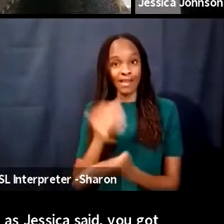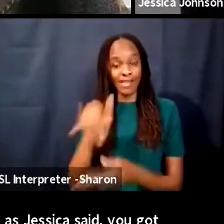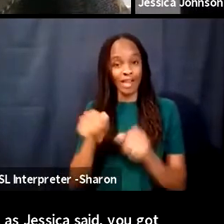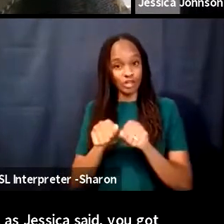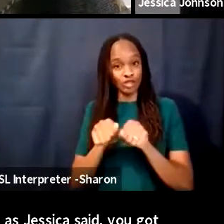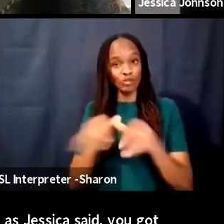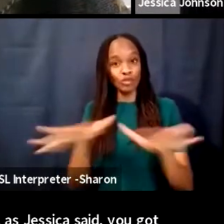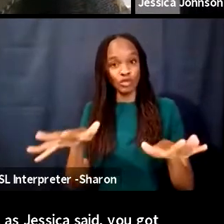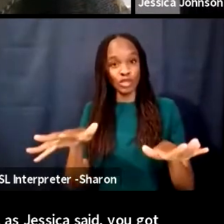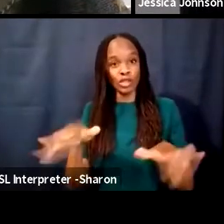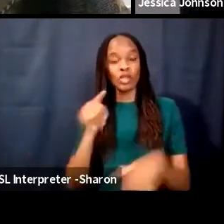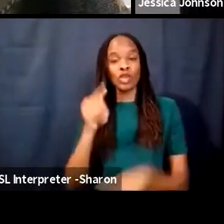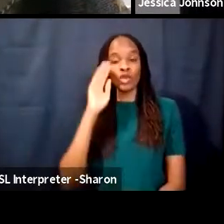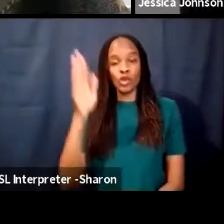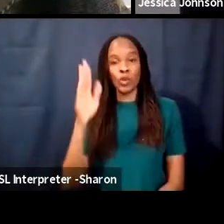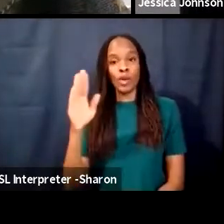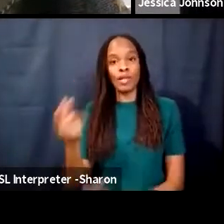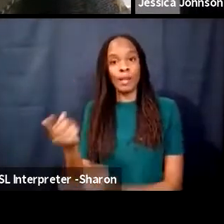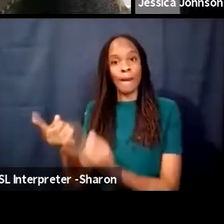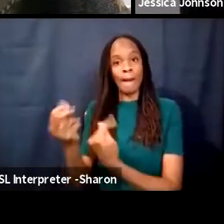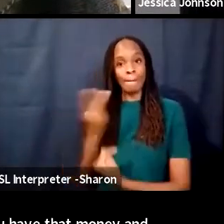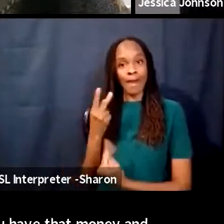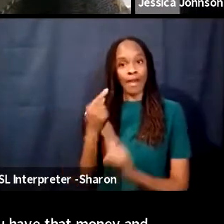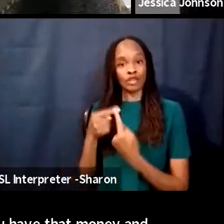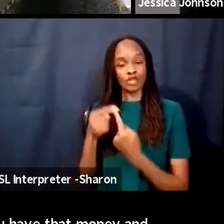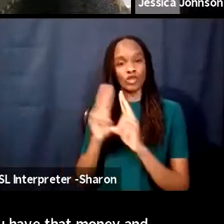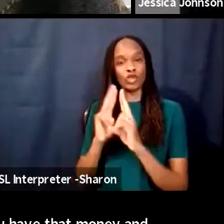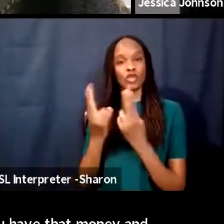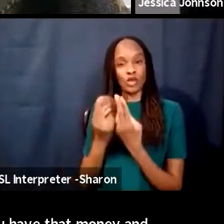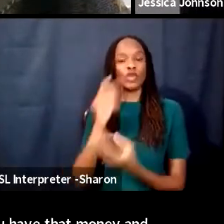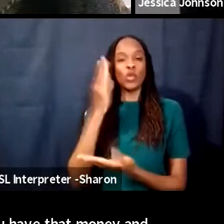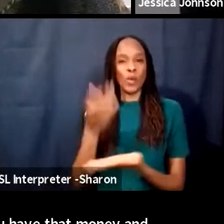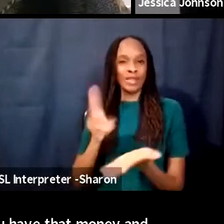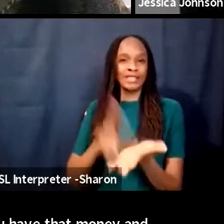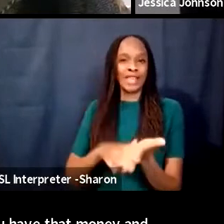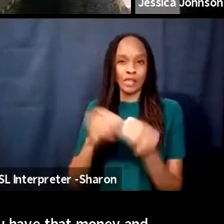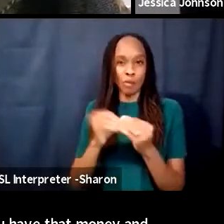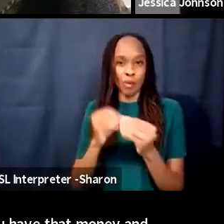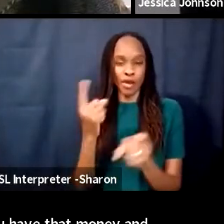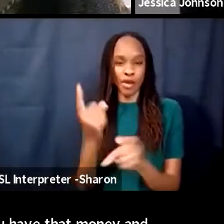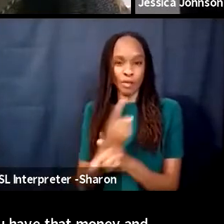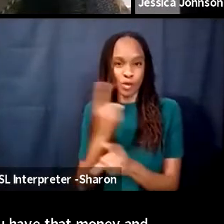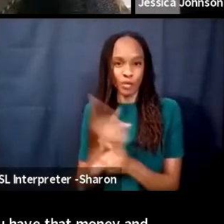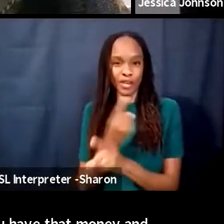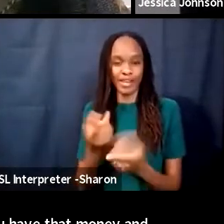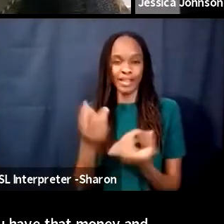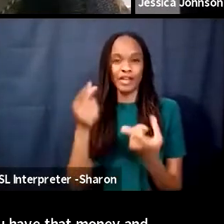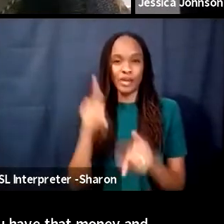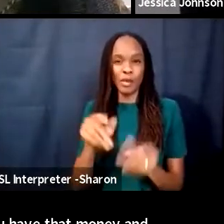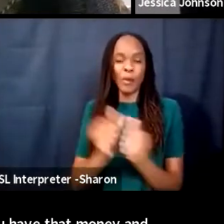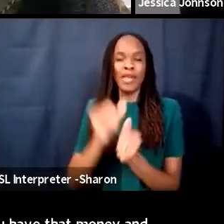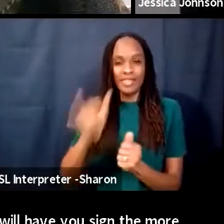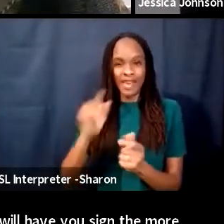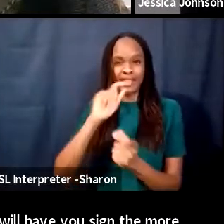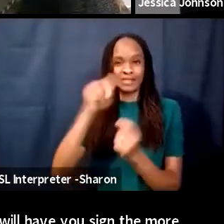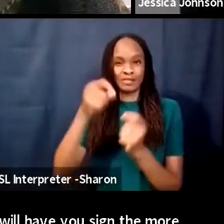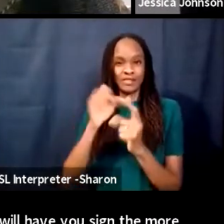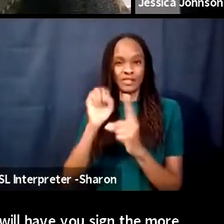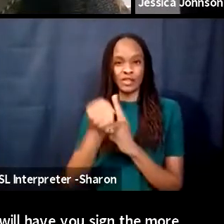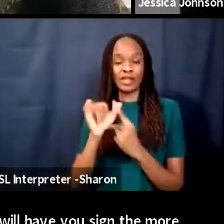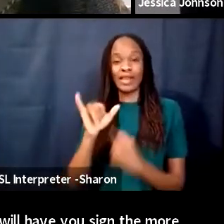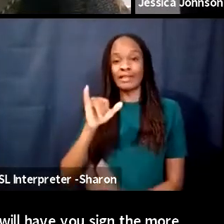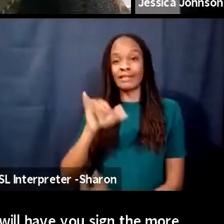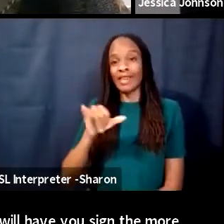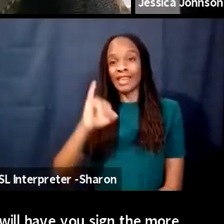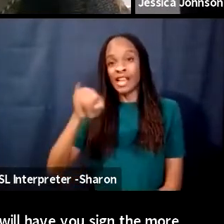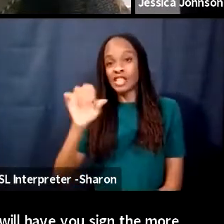distribution. You're going to come back to the union and we will have you sign the more appropriate agreement in that specific case. But like Jessica said,